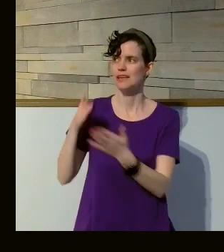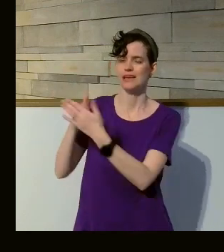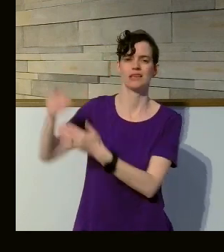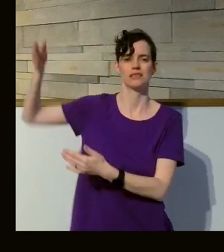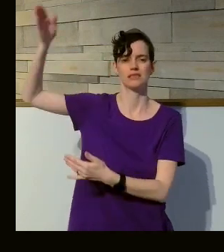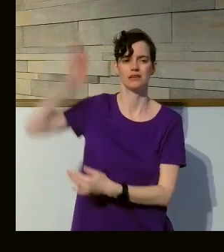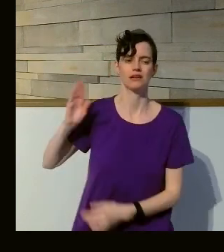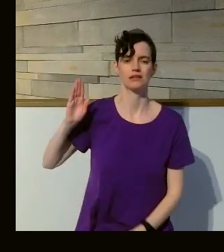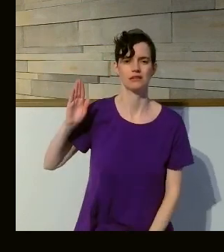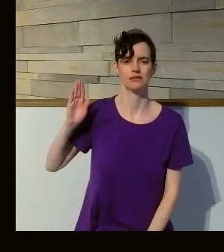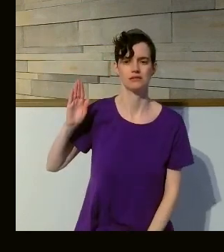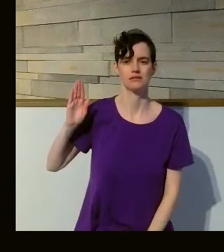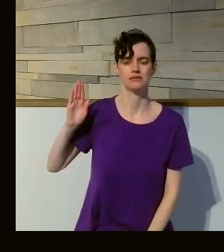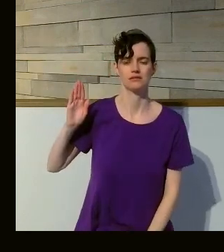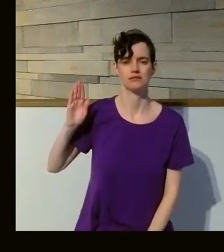God.